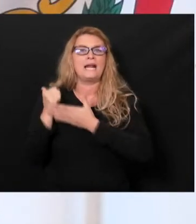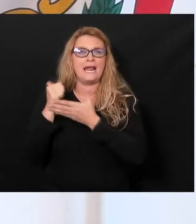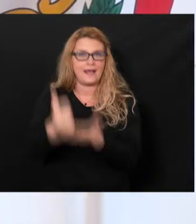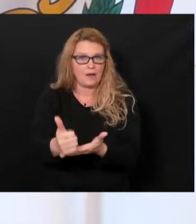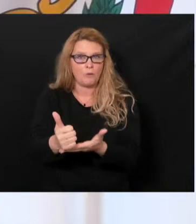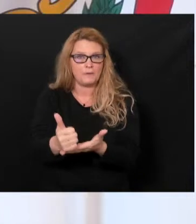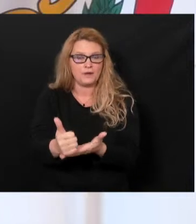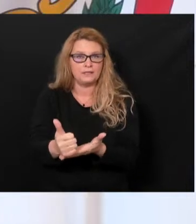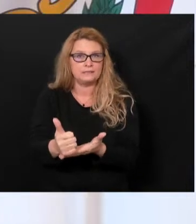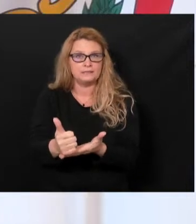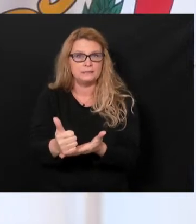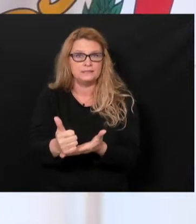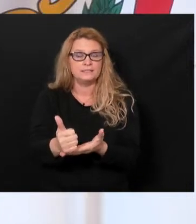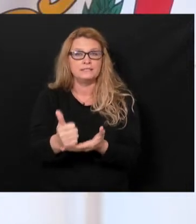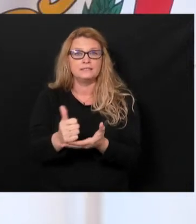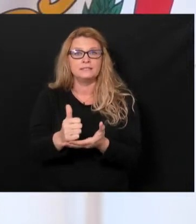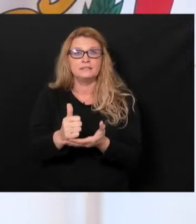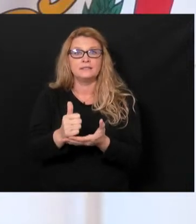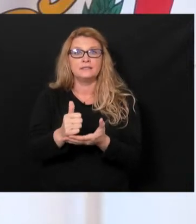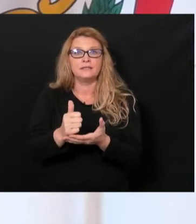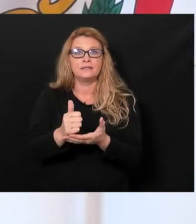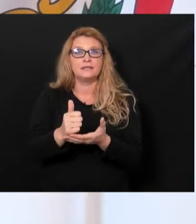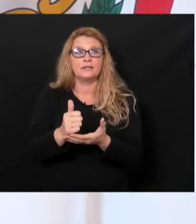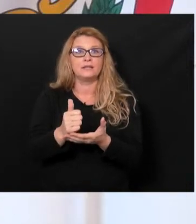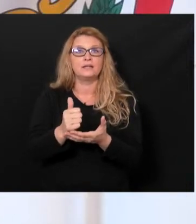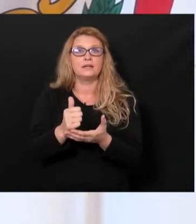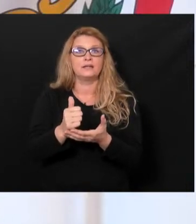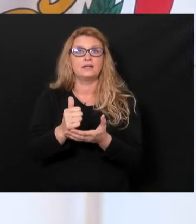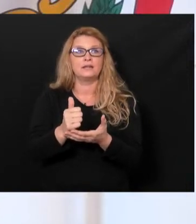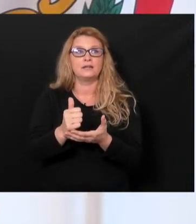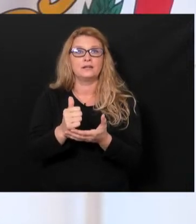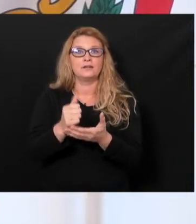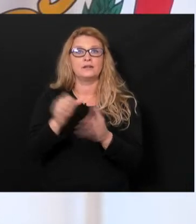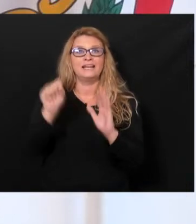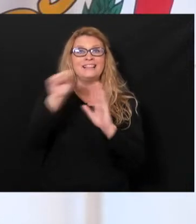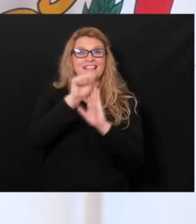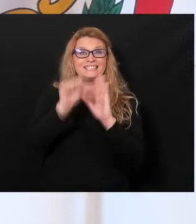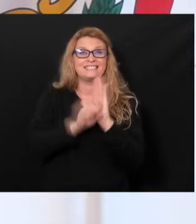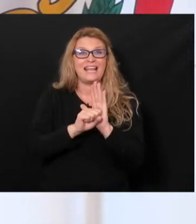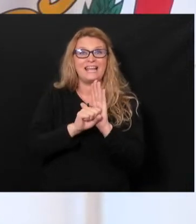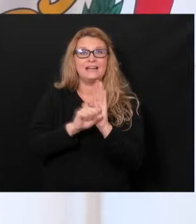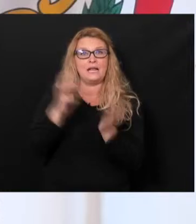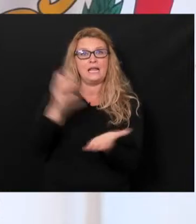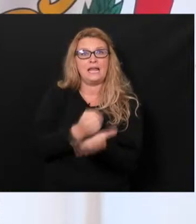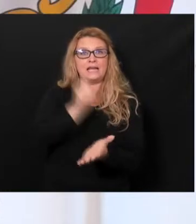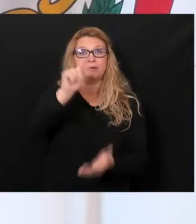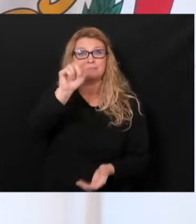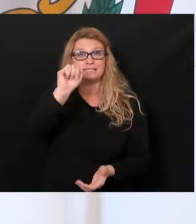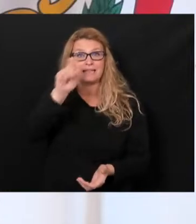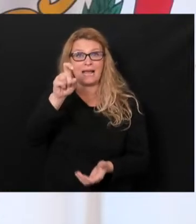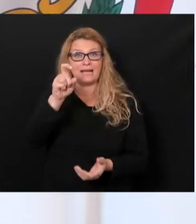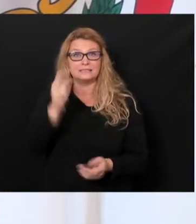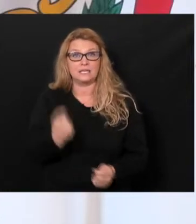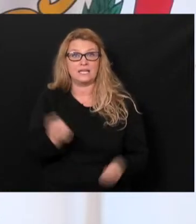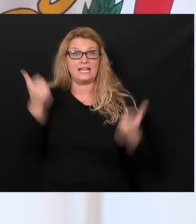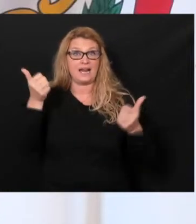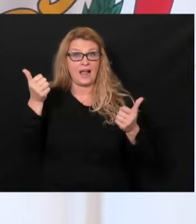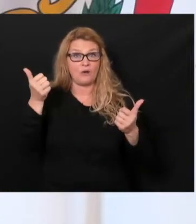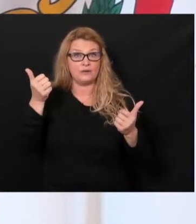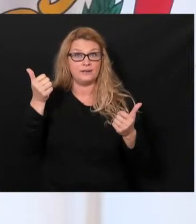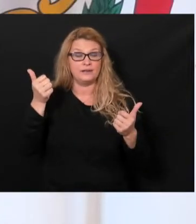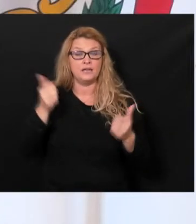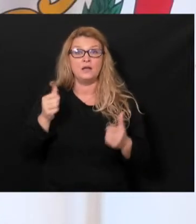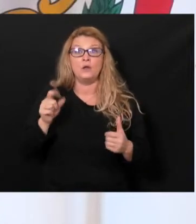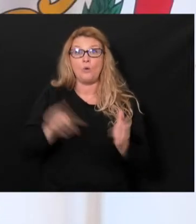tomorrow is the absolute repeal and getting rid of our state income tax. If we do that, I think you'll see